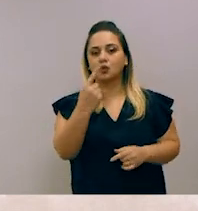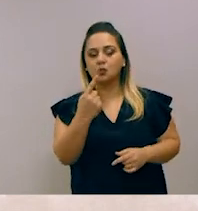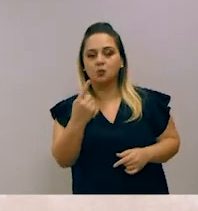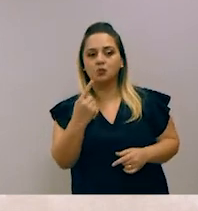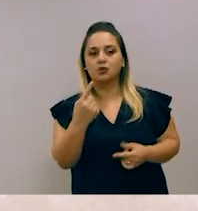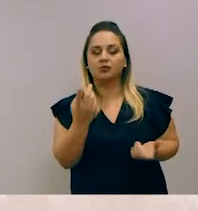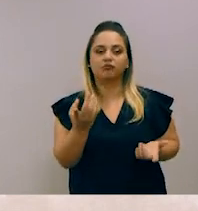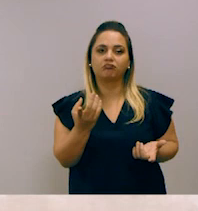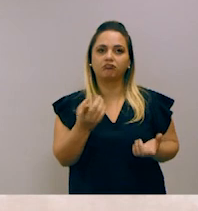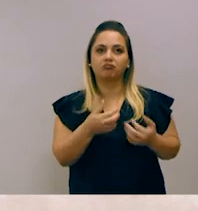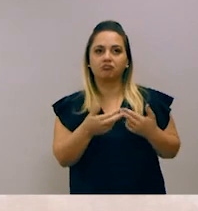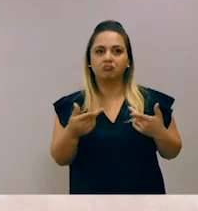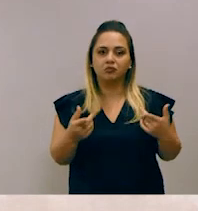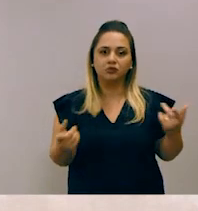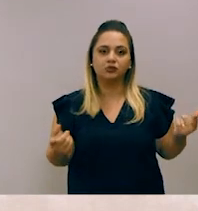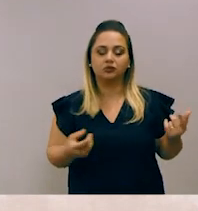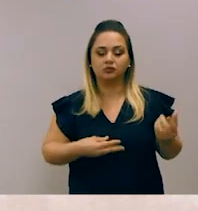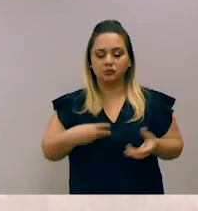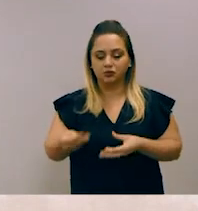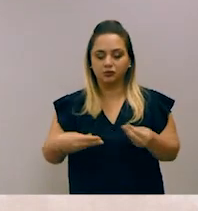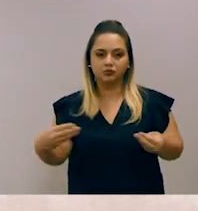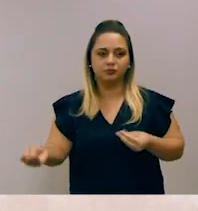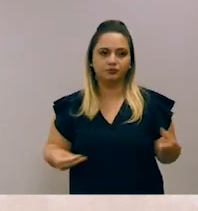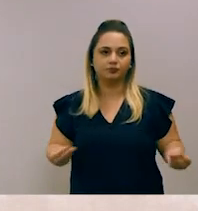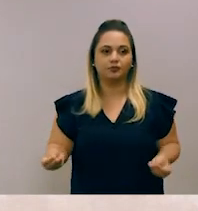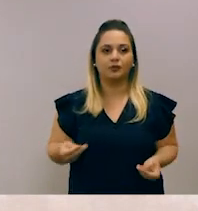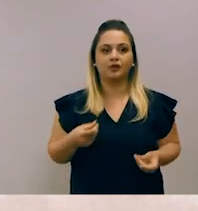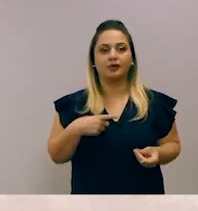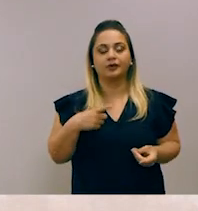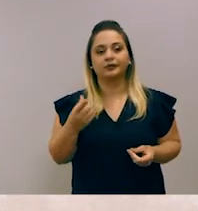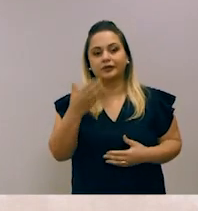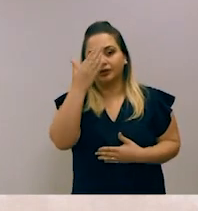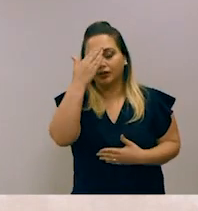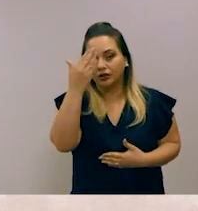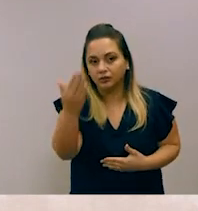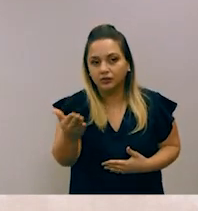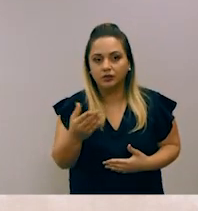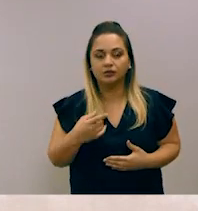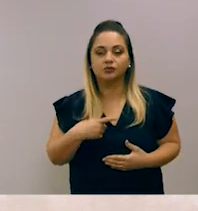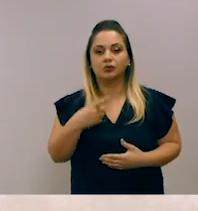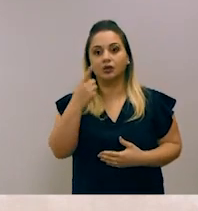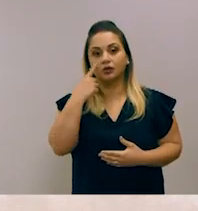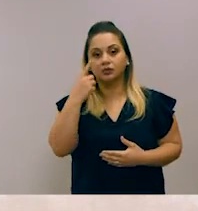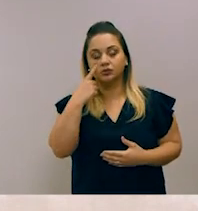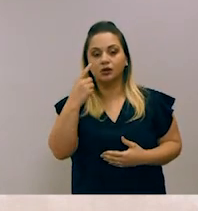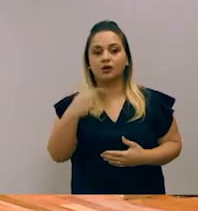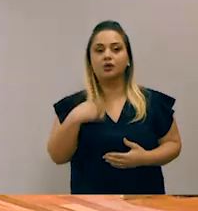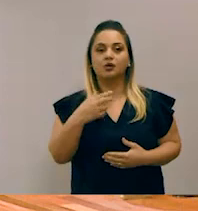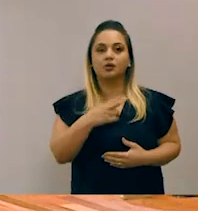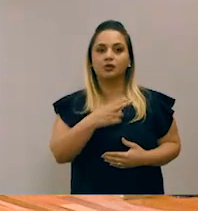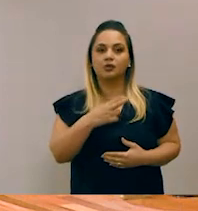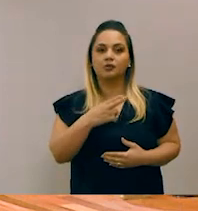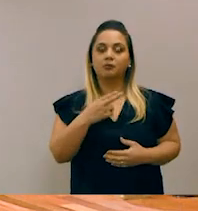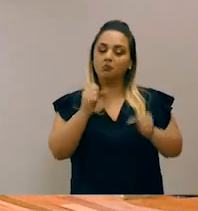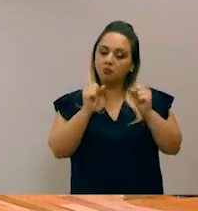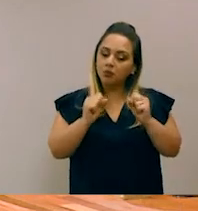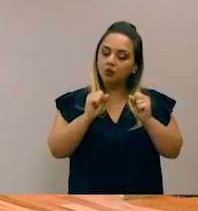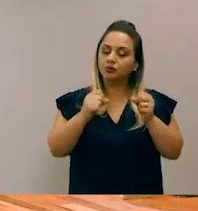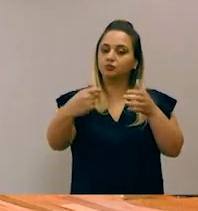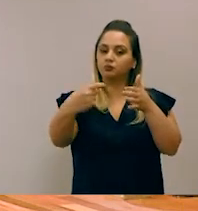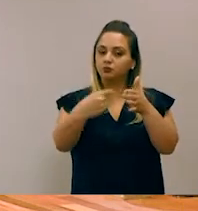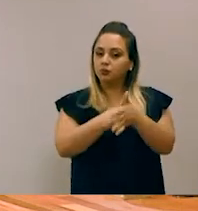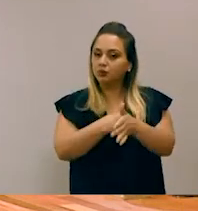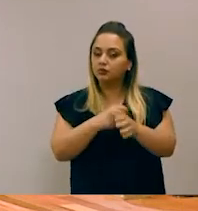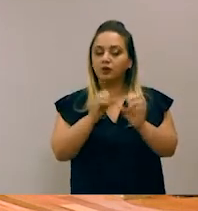Create a dynamic dashboard solution. That's it. Thank you so much for your attention. And I'm